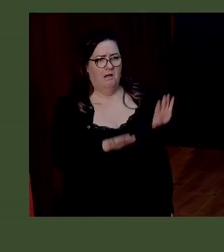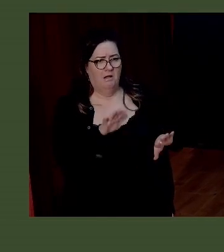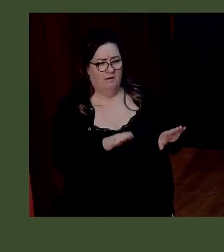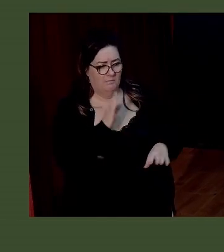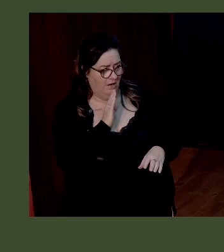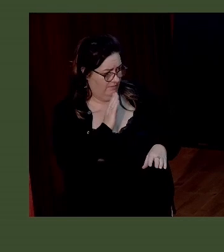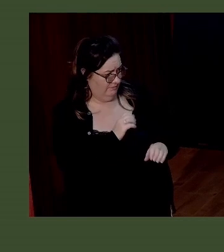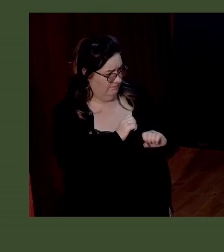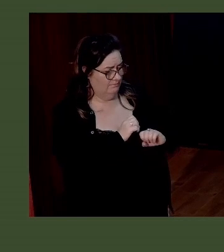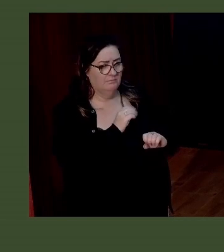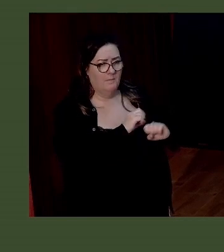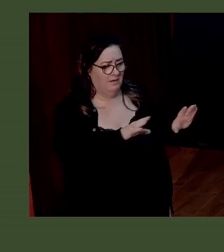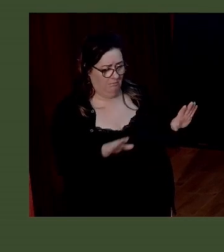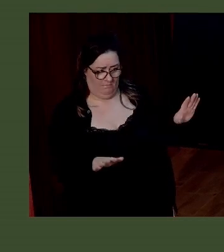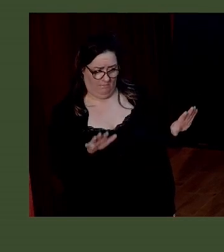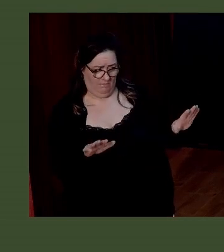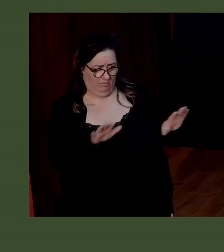sector is blurred.